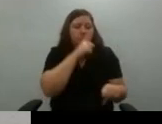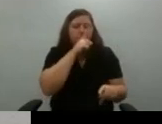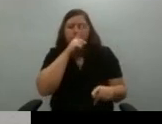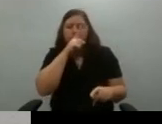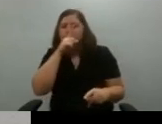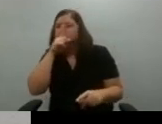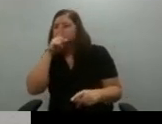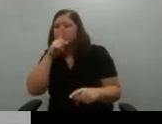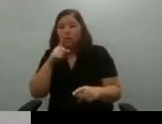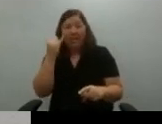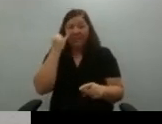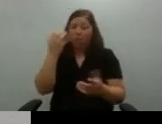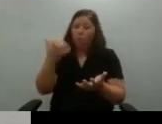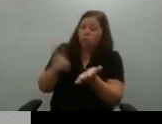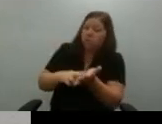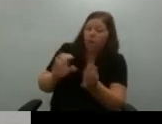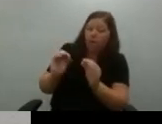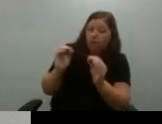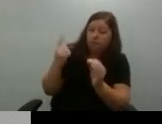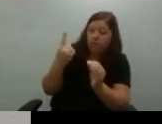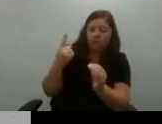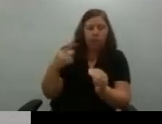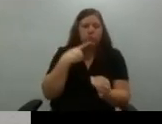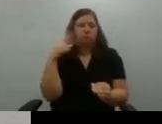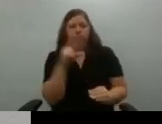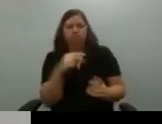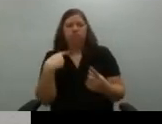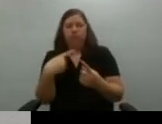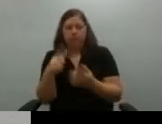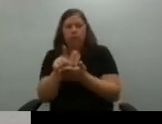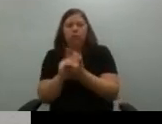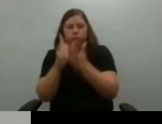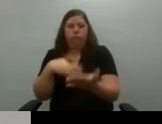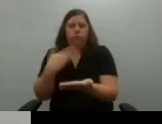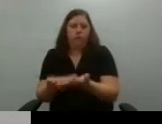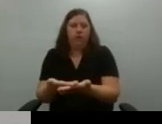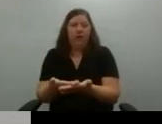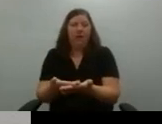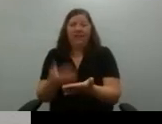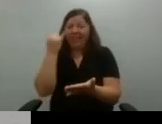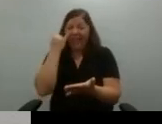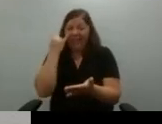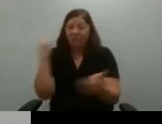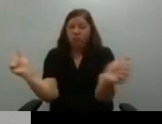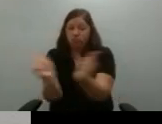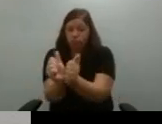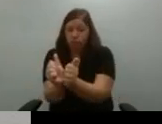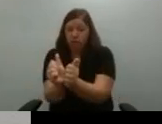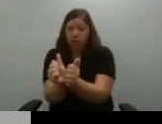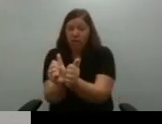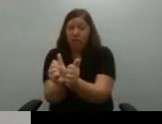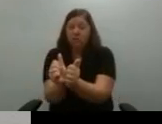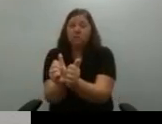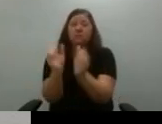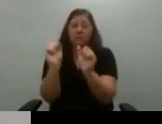your attorney. Arrests, charges, and convictions can make it much harder to get lawful immigration status or could cause